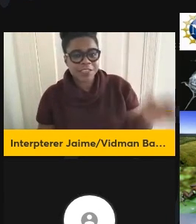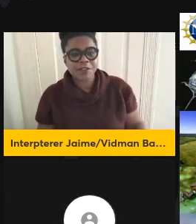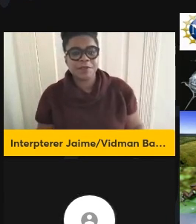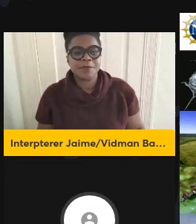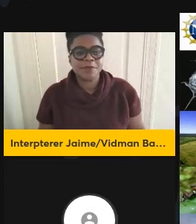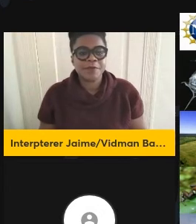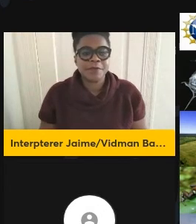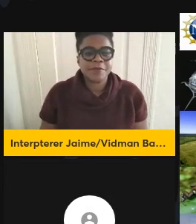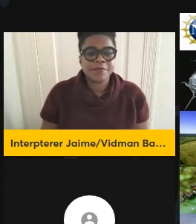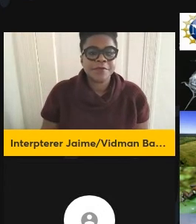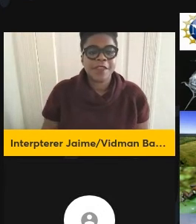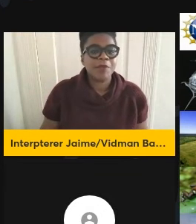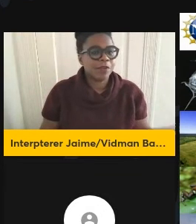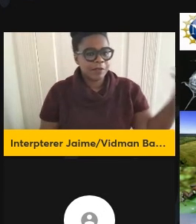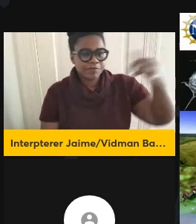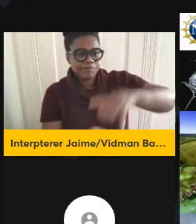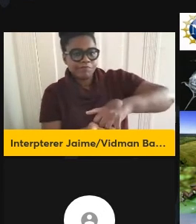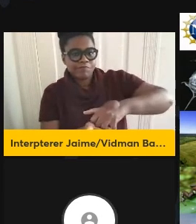hang up my phone now.